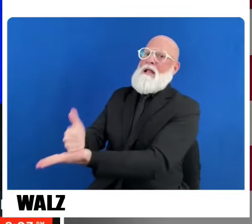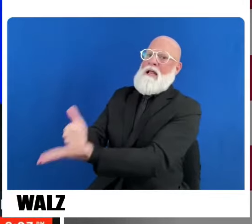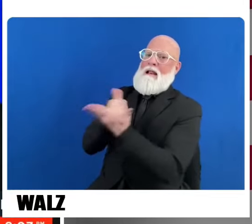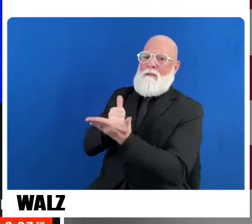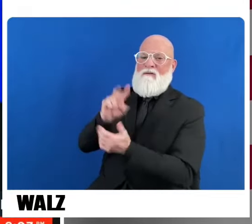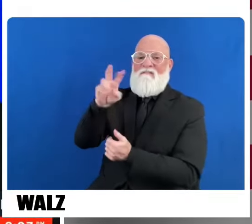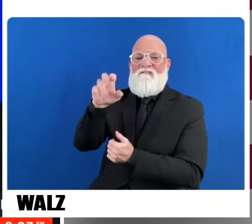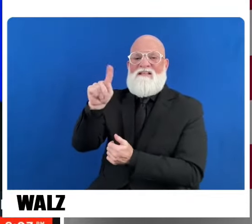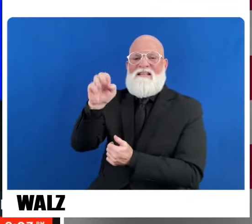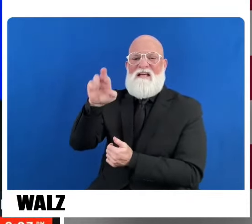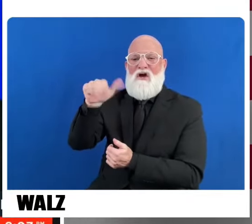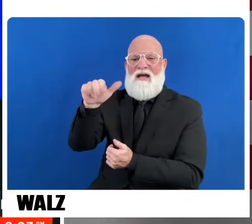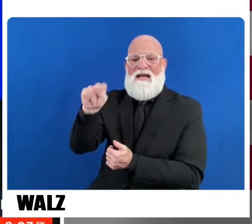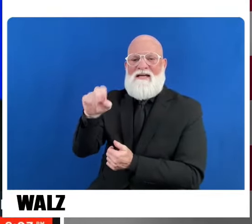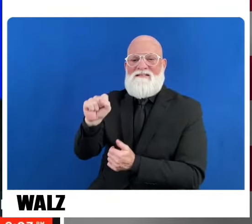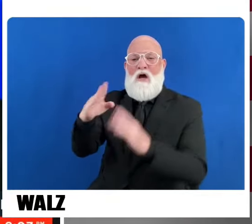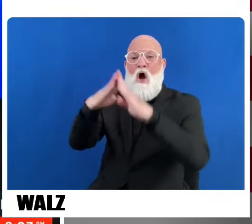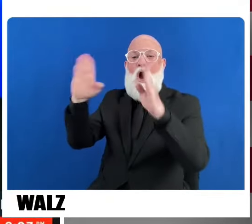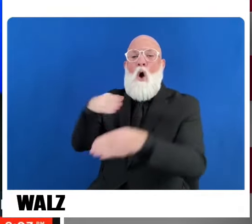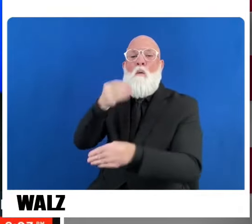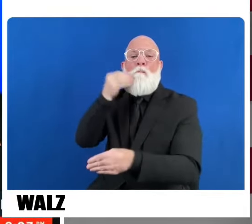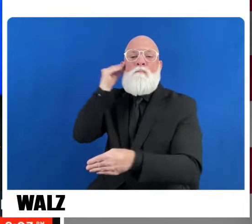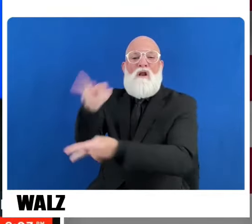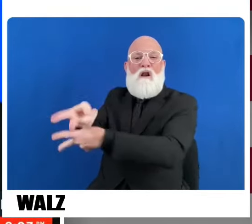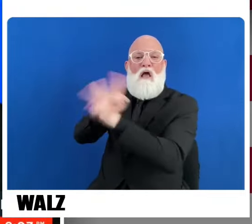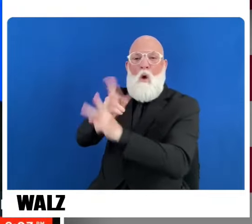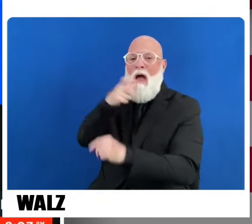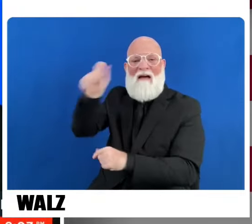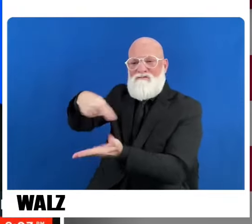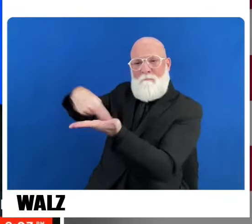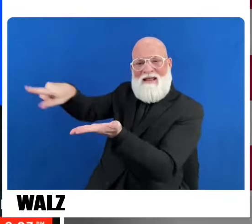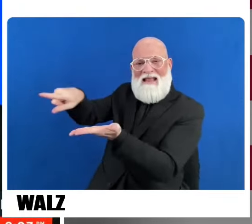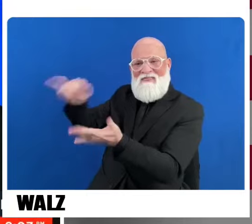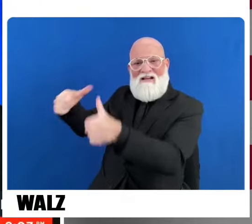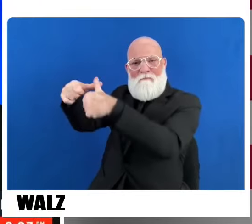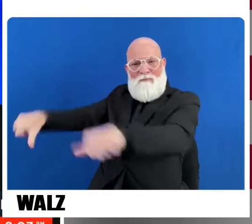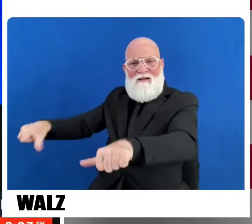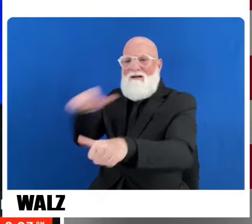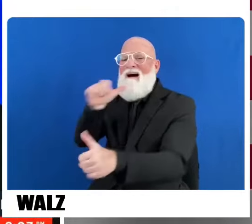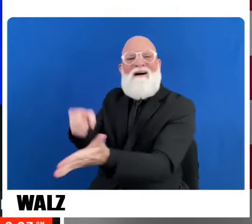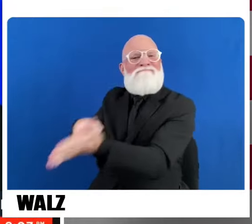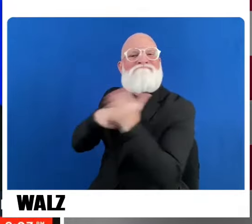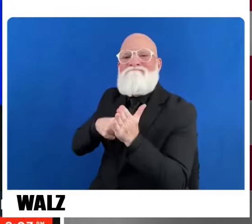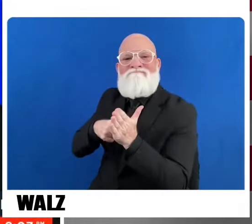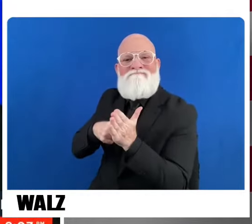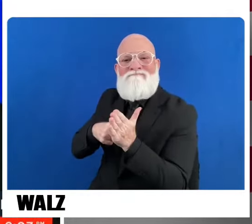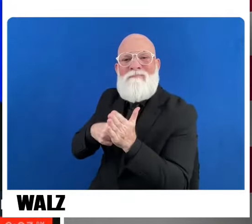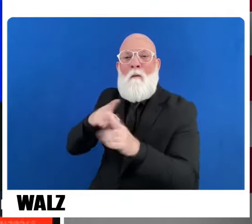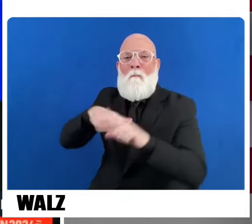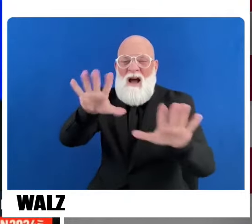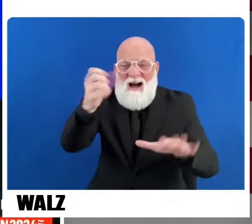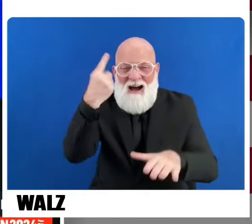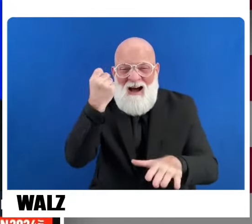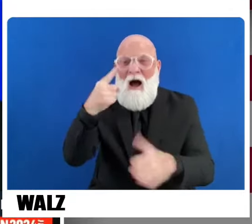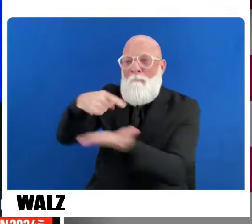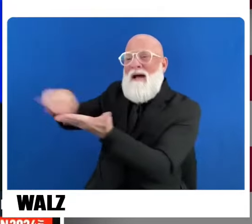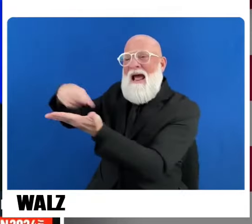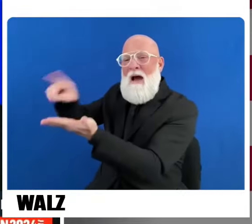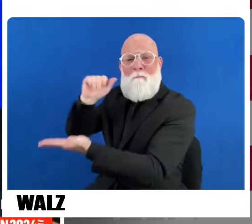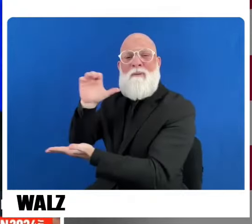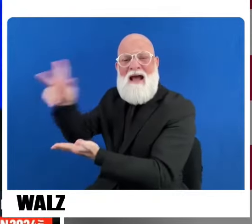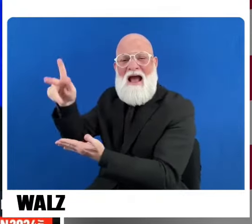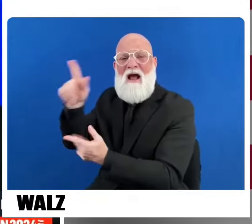loan is you don't have to pay the down payment. Those are things that make it there. Now, look, you're going to pay it back, and you're going to pay your mortgage. Those are things that